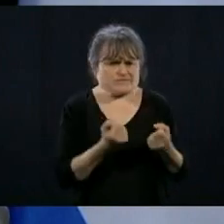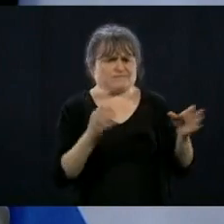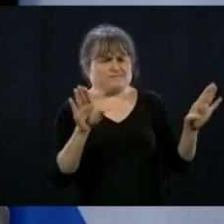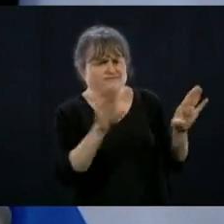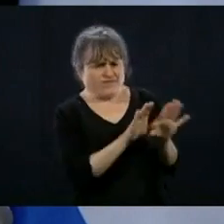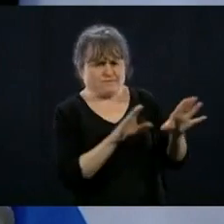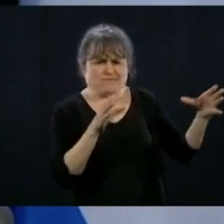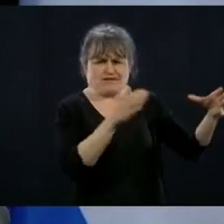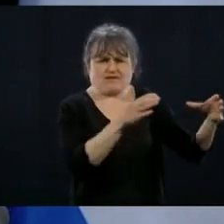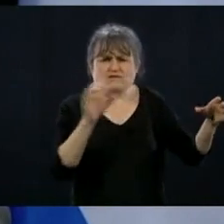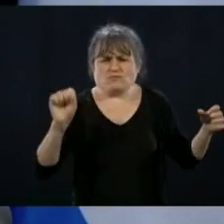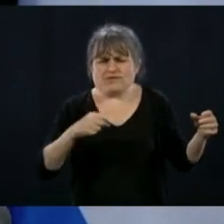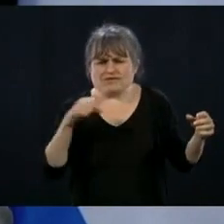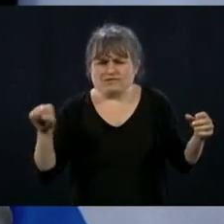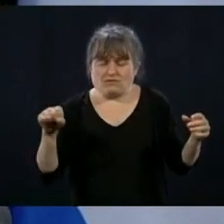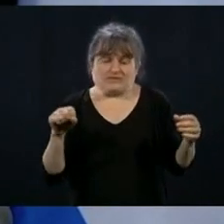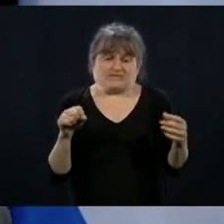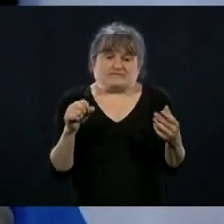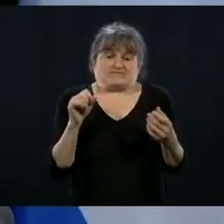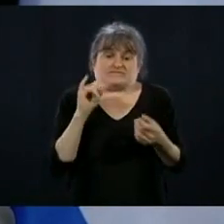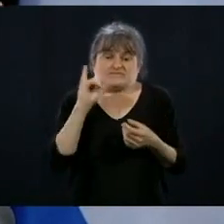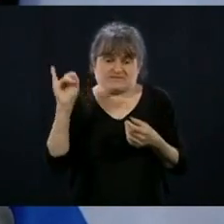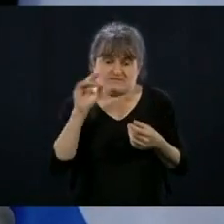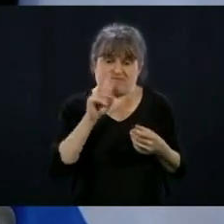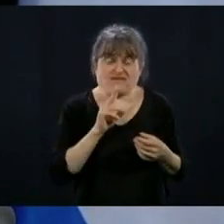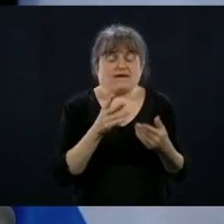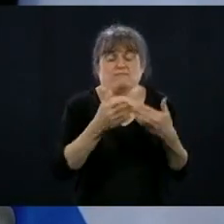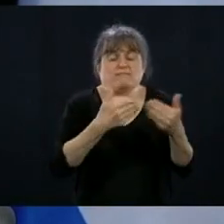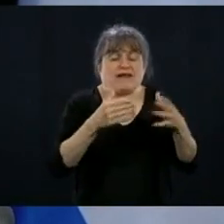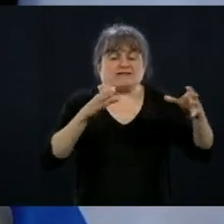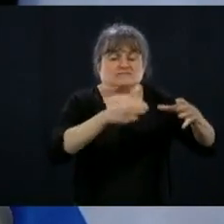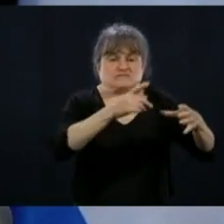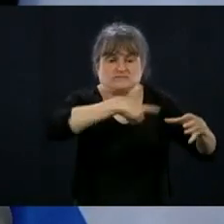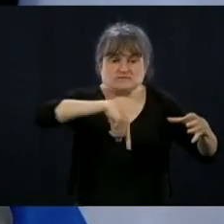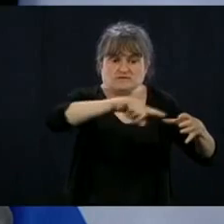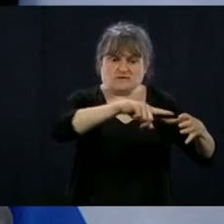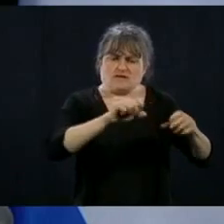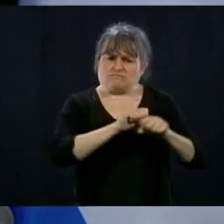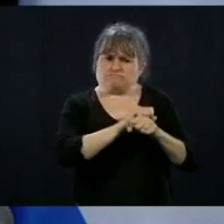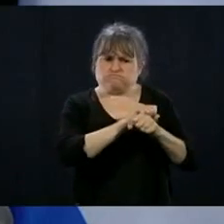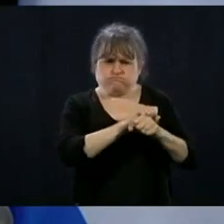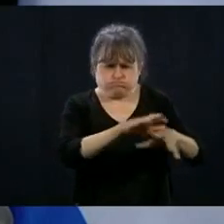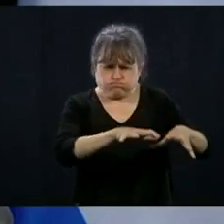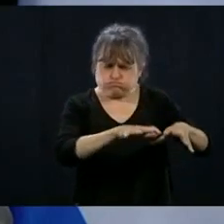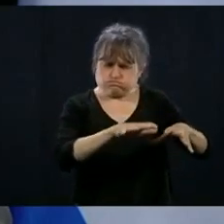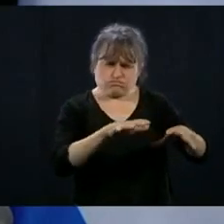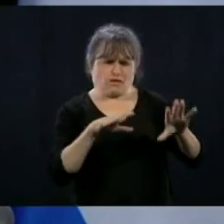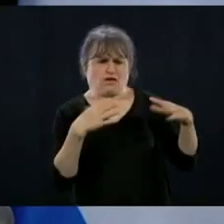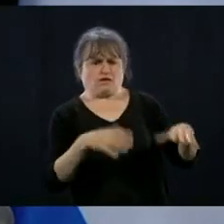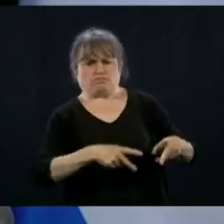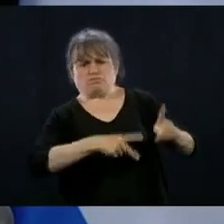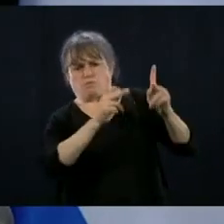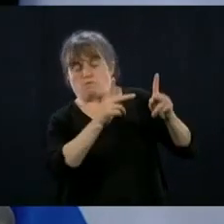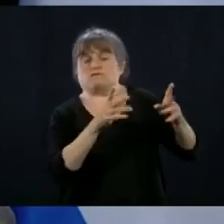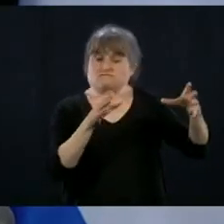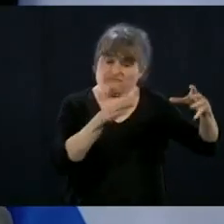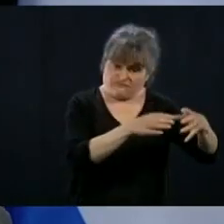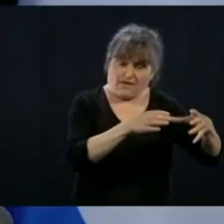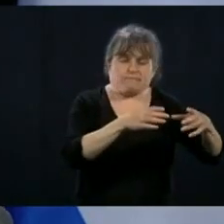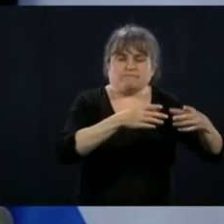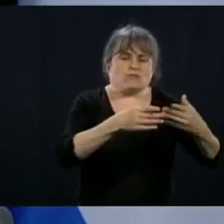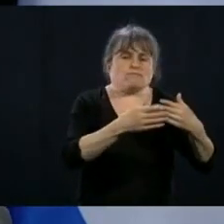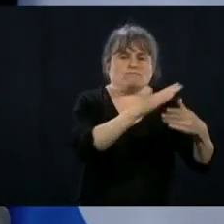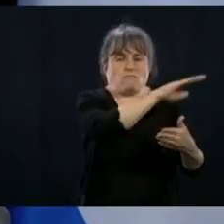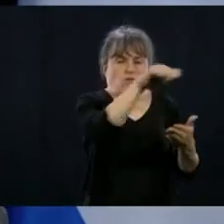And second, if we have a specific epidemiology, we could, of course, confine a neighborhood, technically, but it has to be discussed with